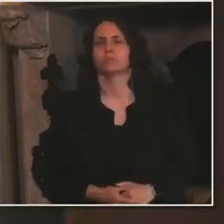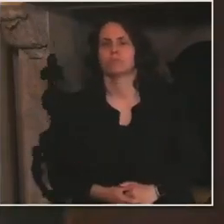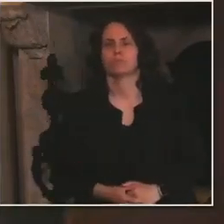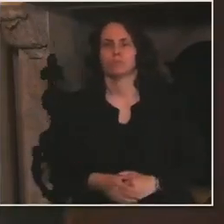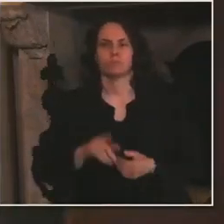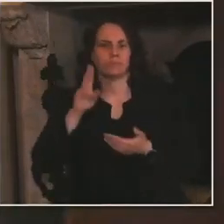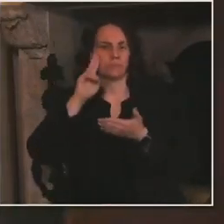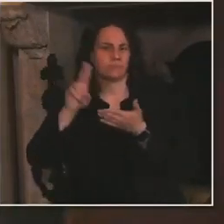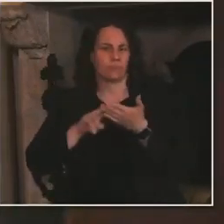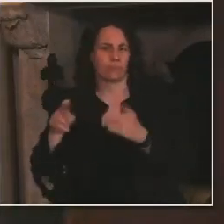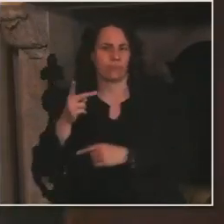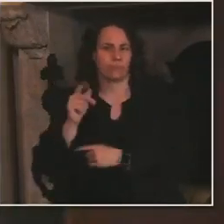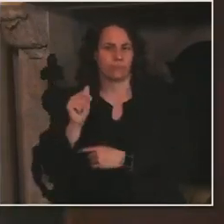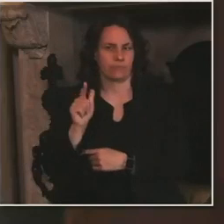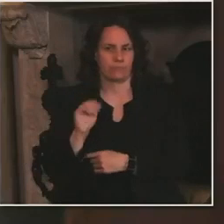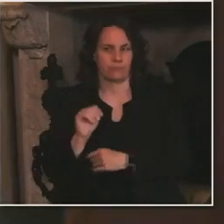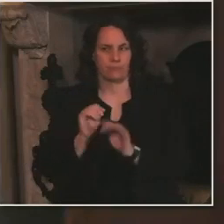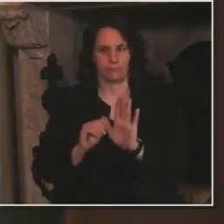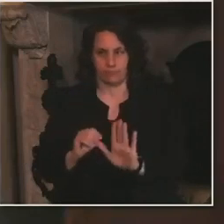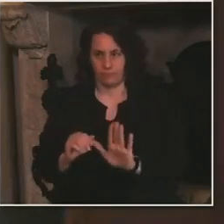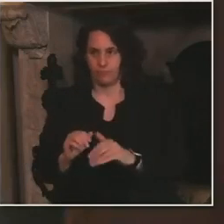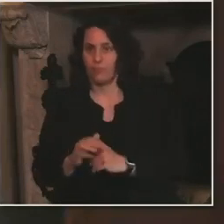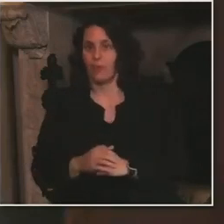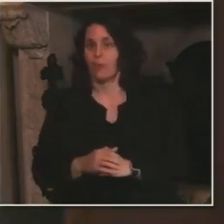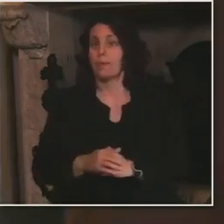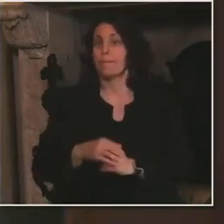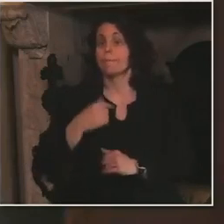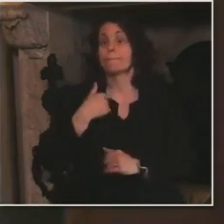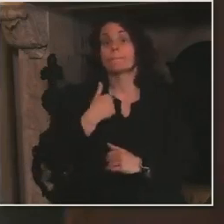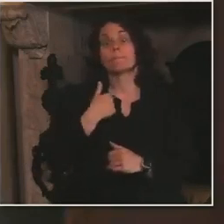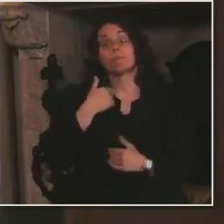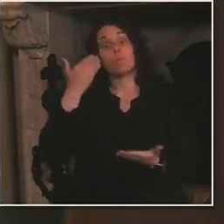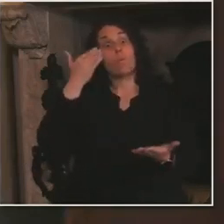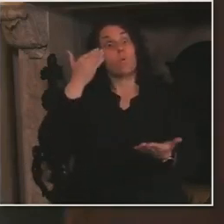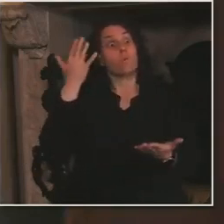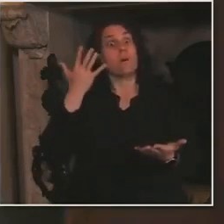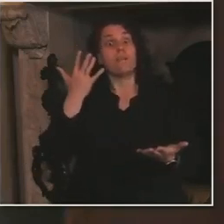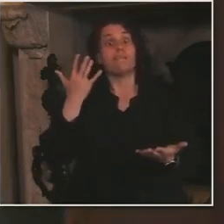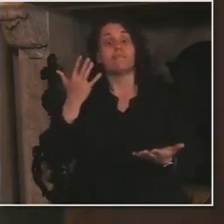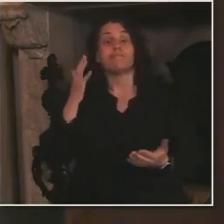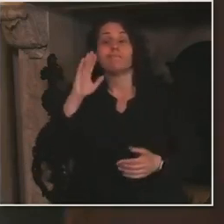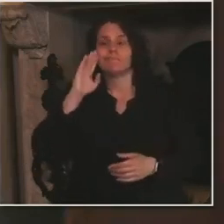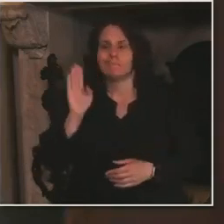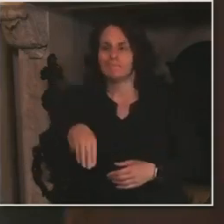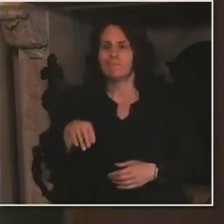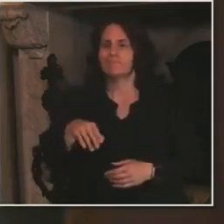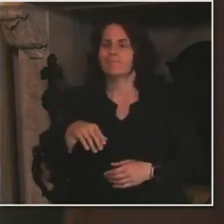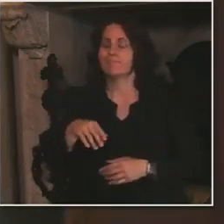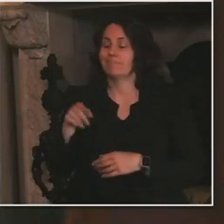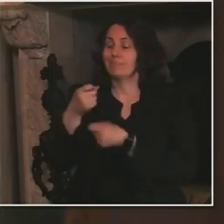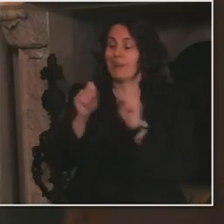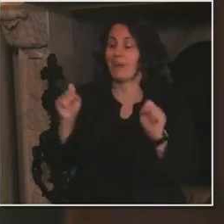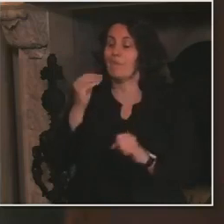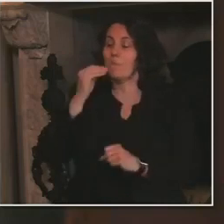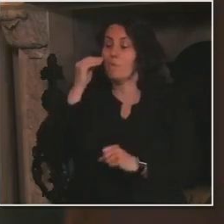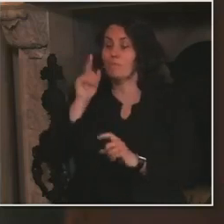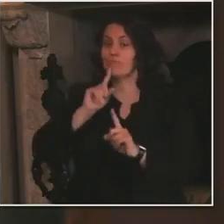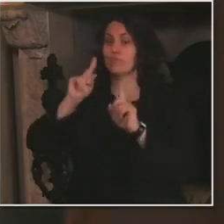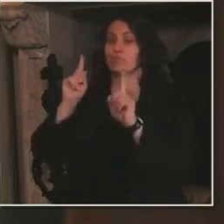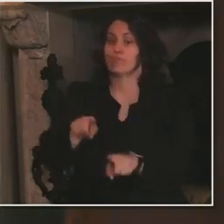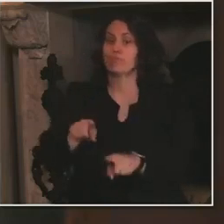flattening the curve, and the people of this state have been unbelievably responsive and civic-minded about their